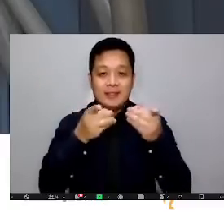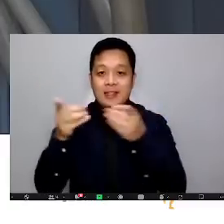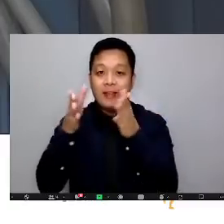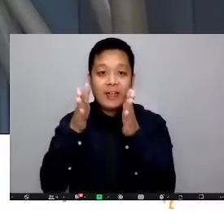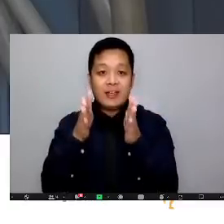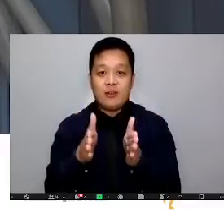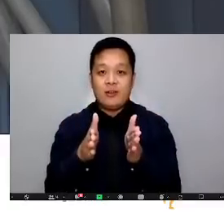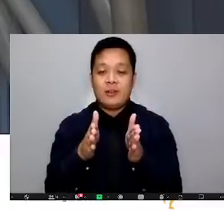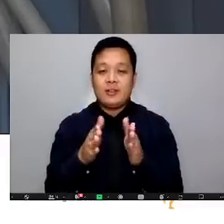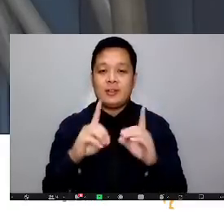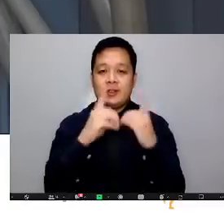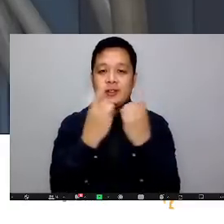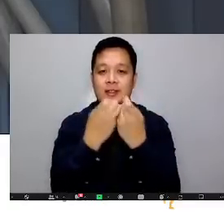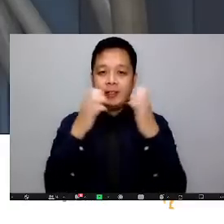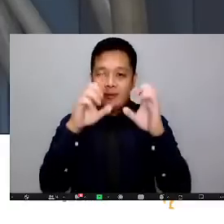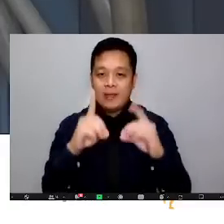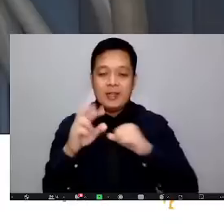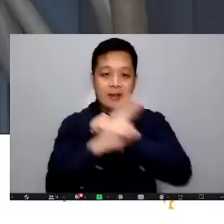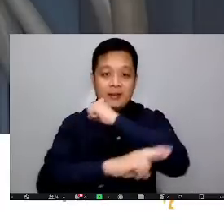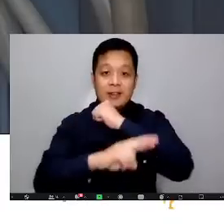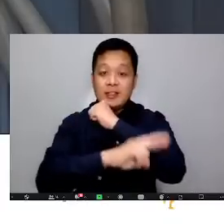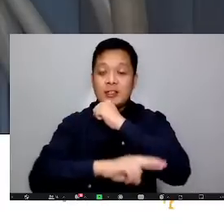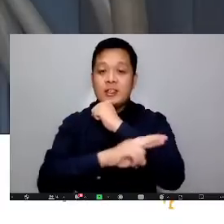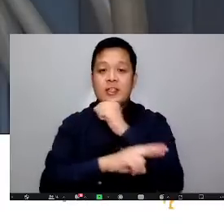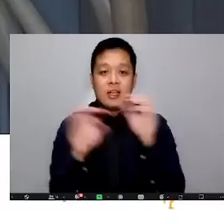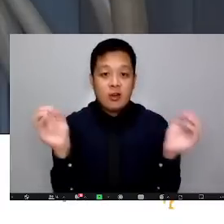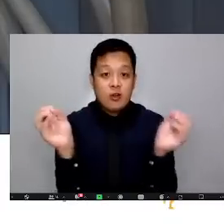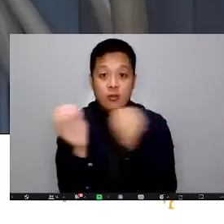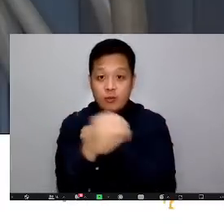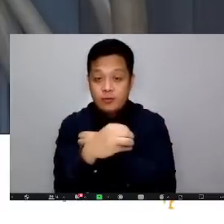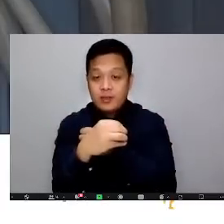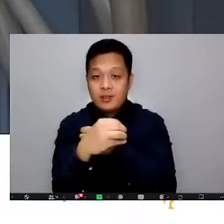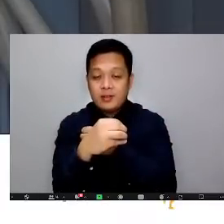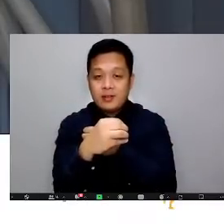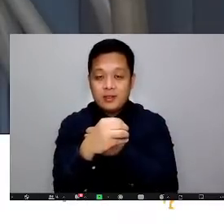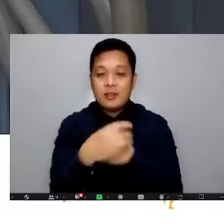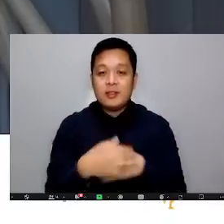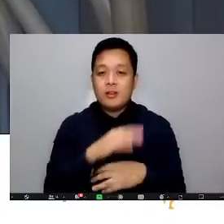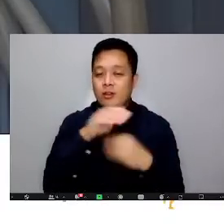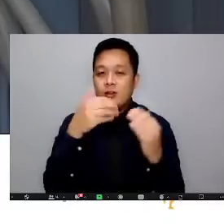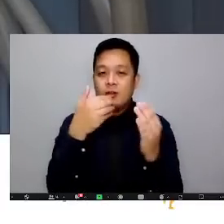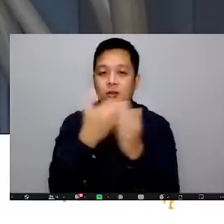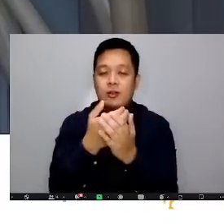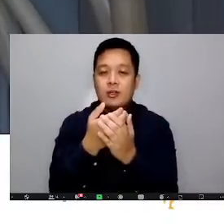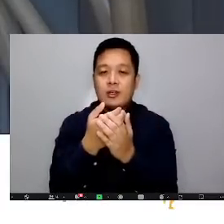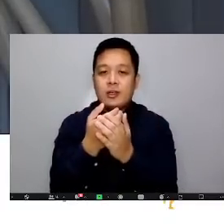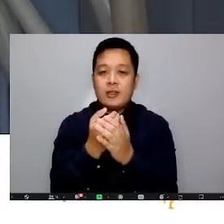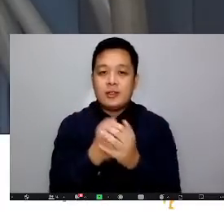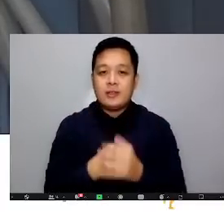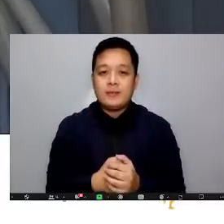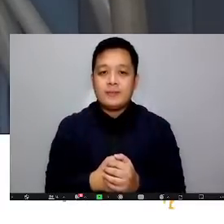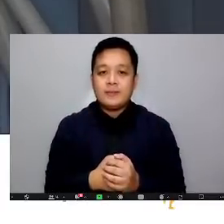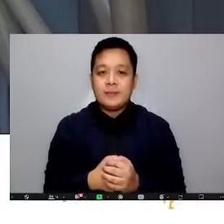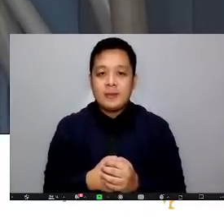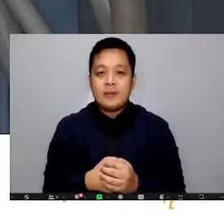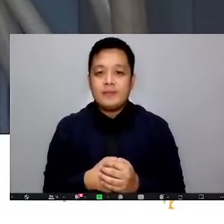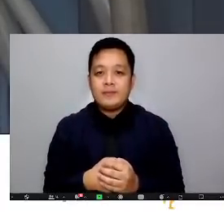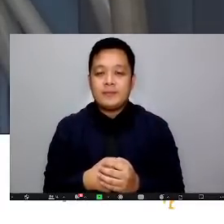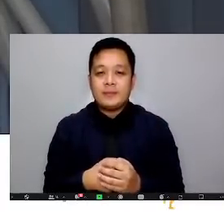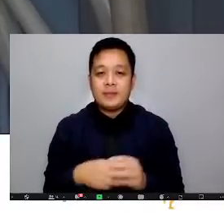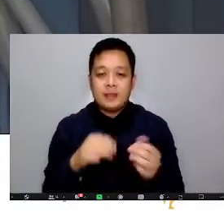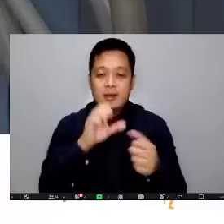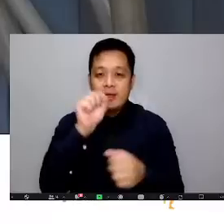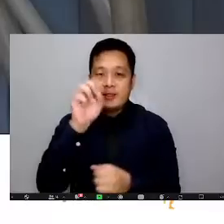regional offices led by our regional directors, the SDOs led by our schools division